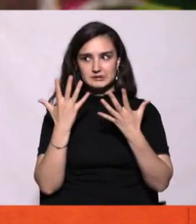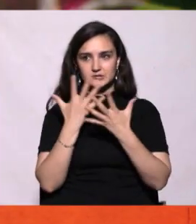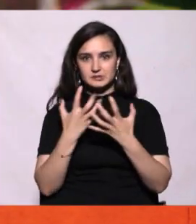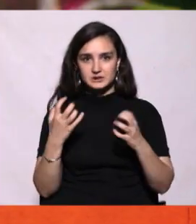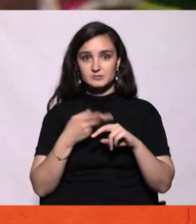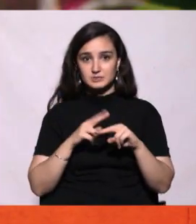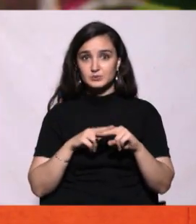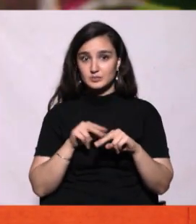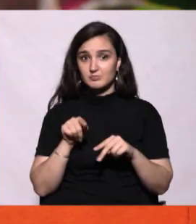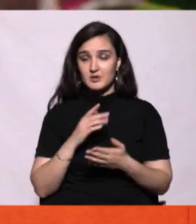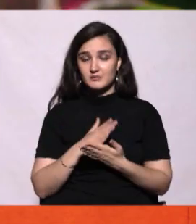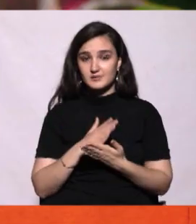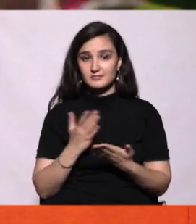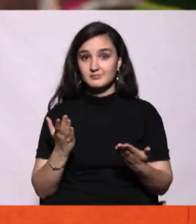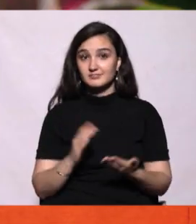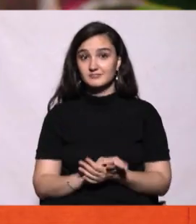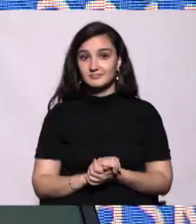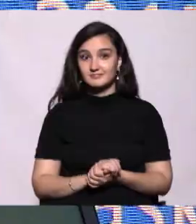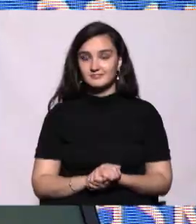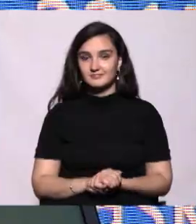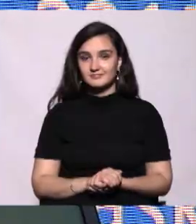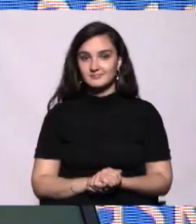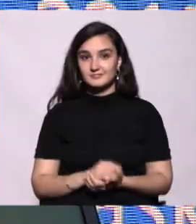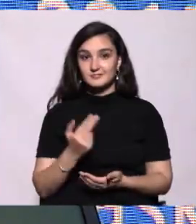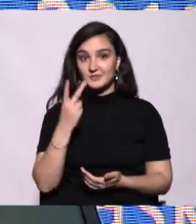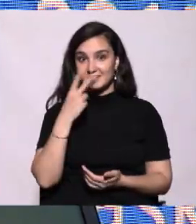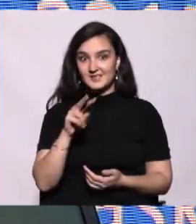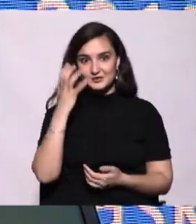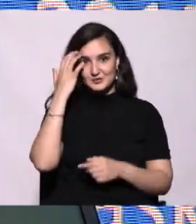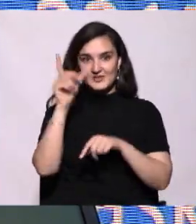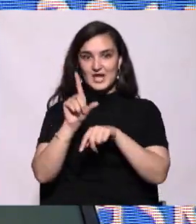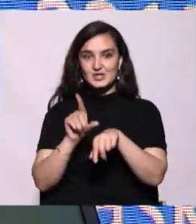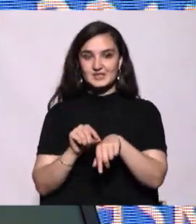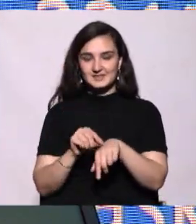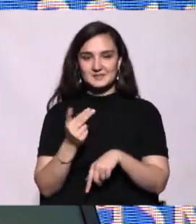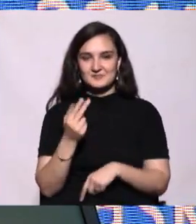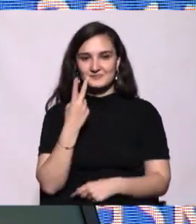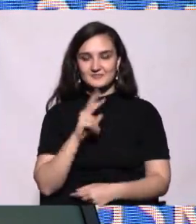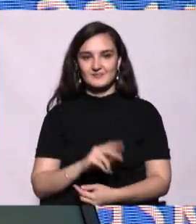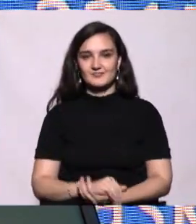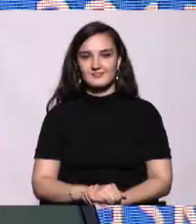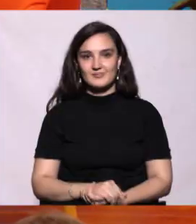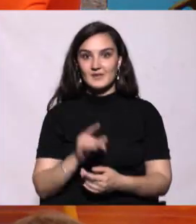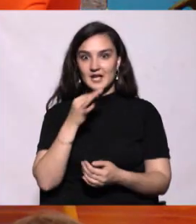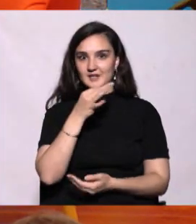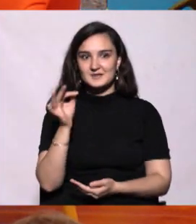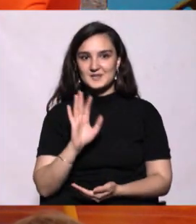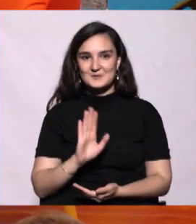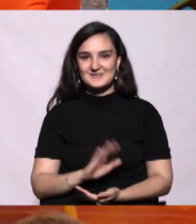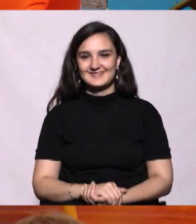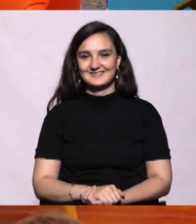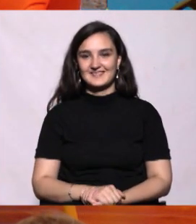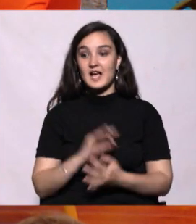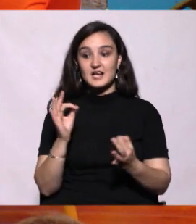so this, of course, has And you bigger have effect. you have seen a ghost. So Yeah, definitely. I would- Don't tell anyone. No one believes me,